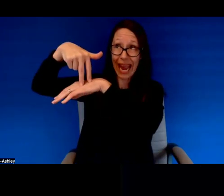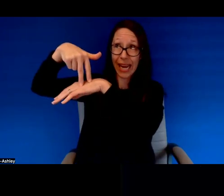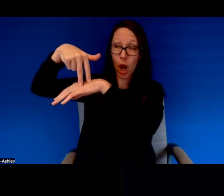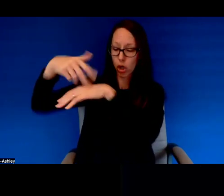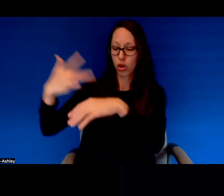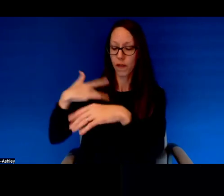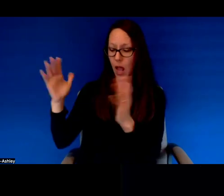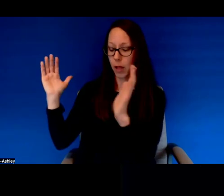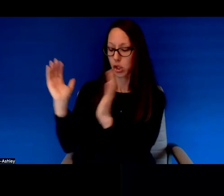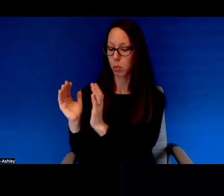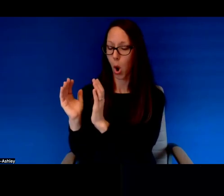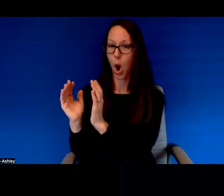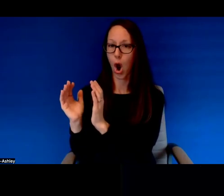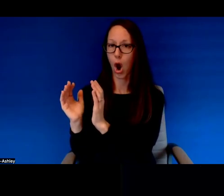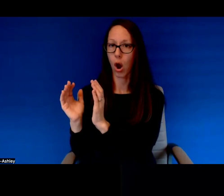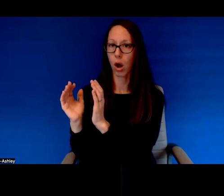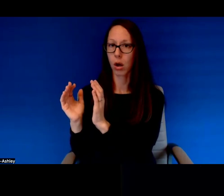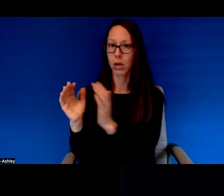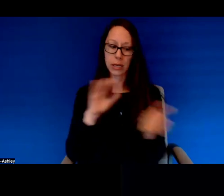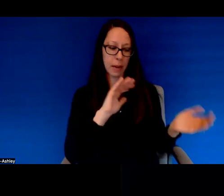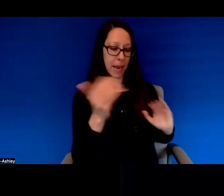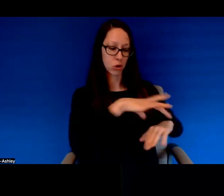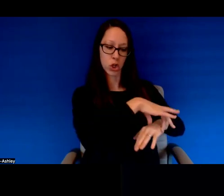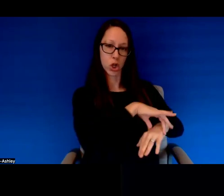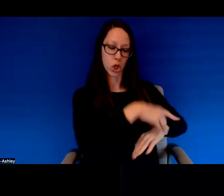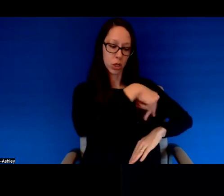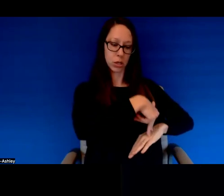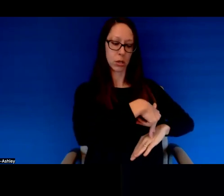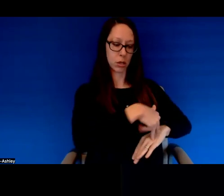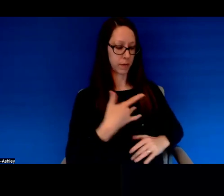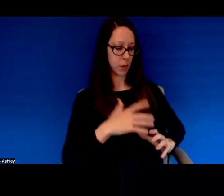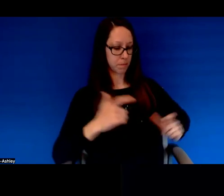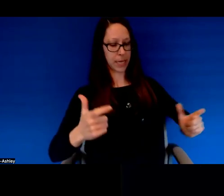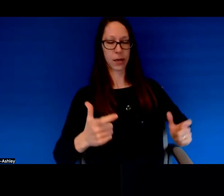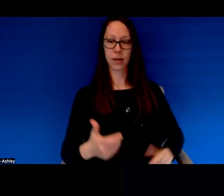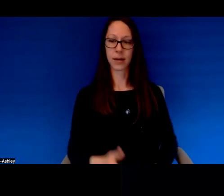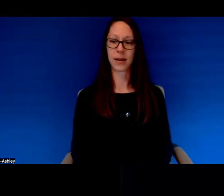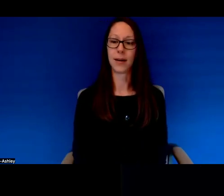standing on the moon, does it feel like you're on a smaller thing than when you're standing on the Earth?